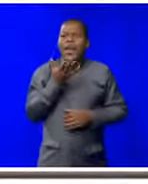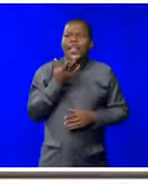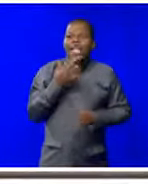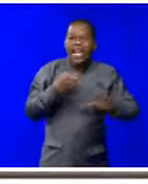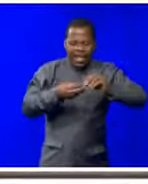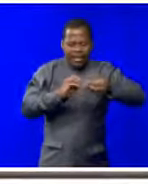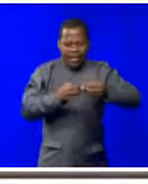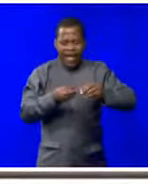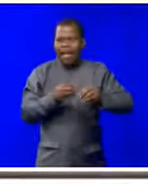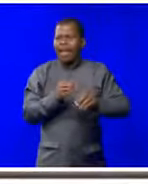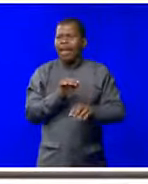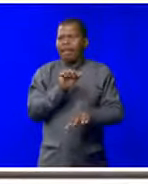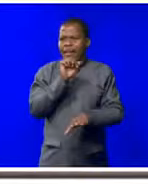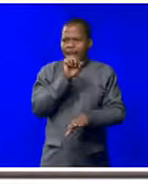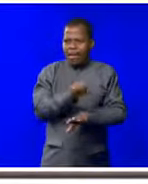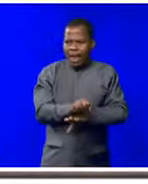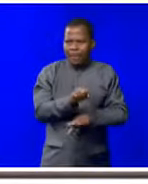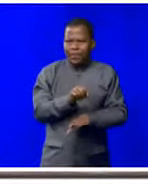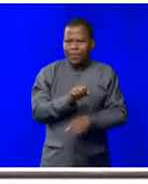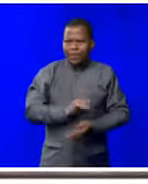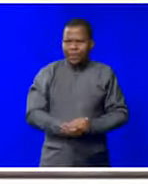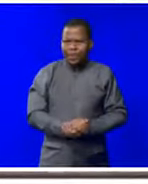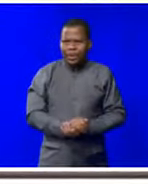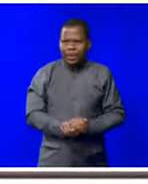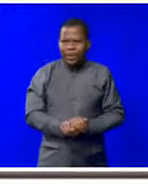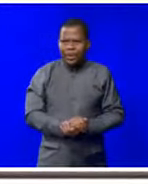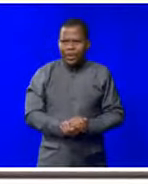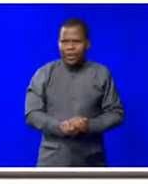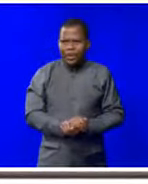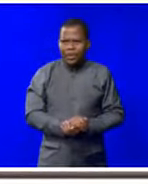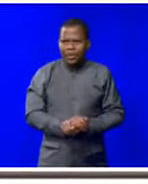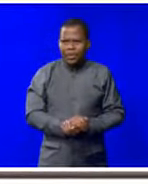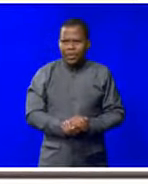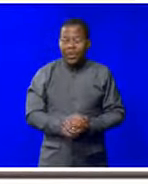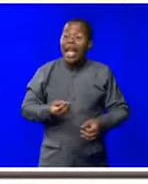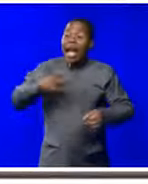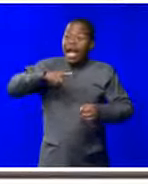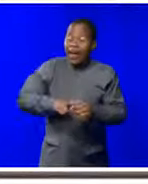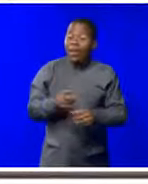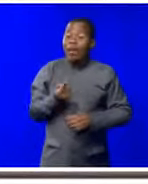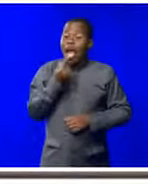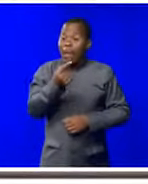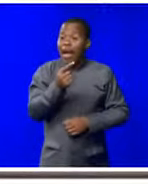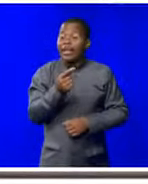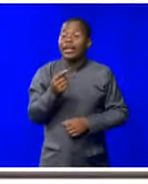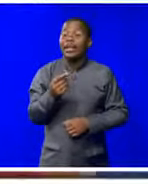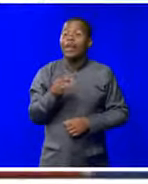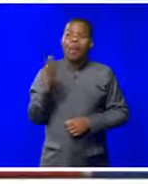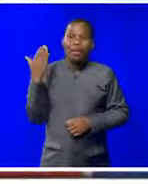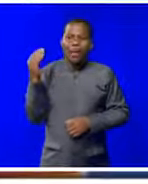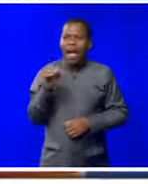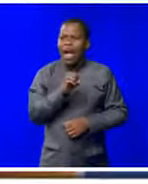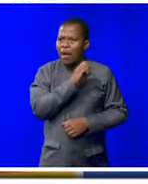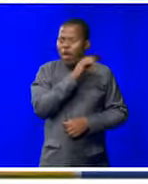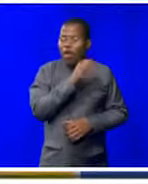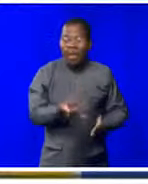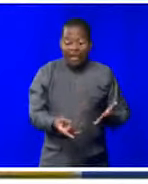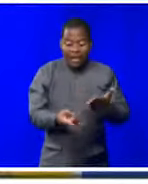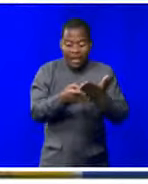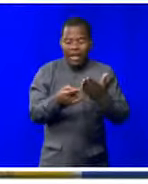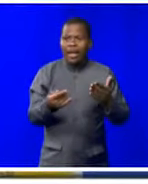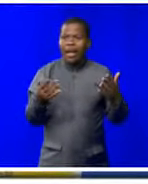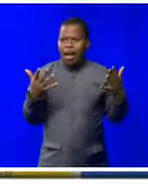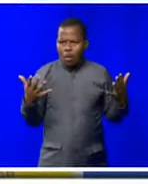has affected the performance of some of the local teams, something that will change come next season. Kunema causes,